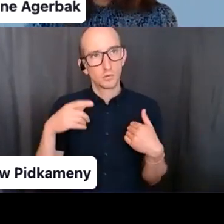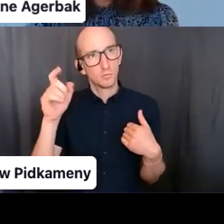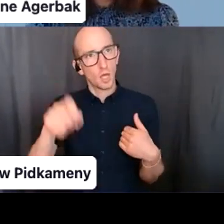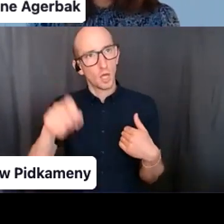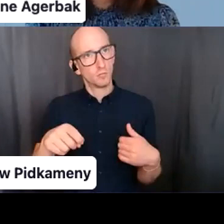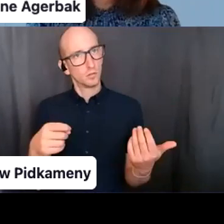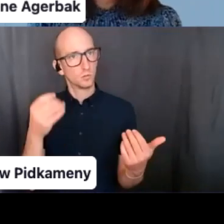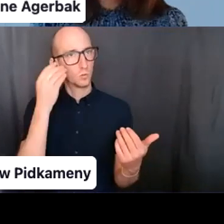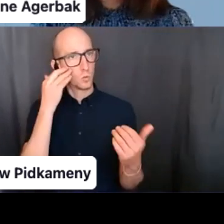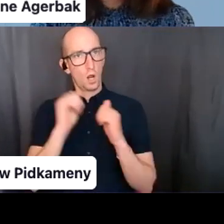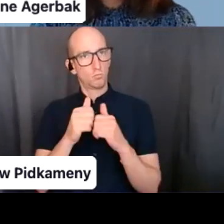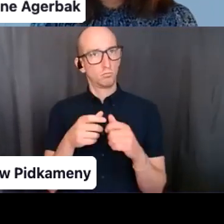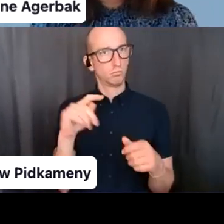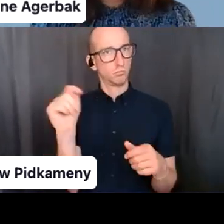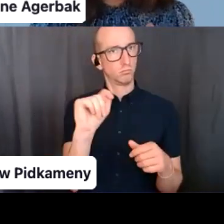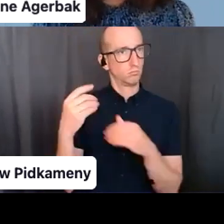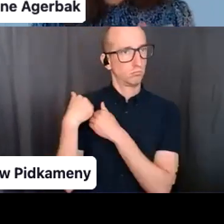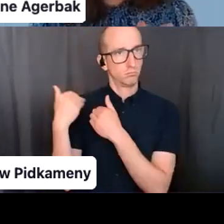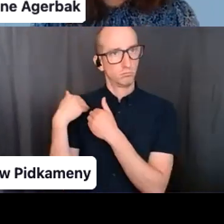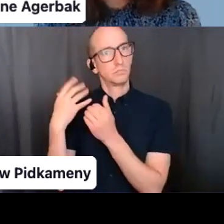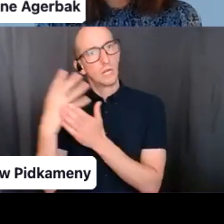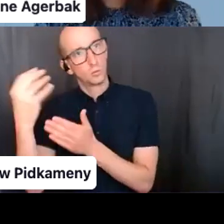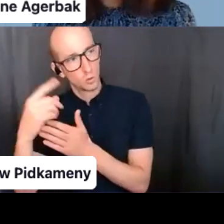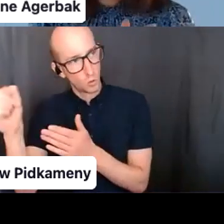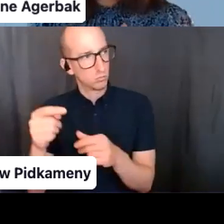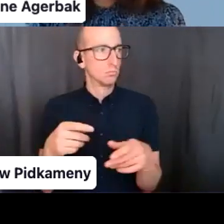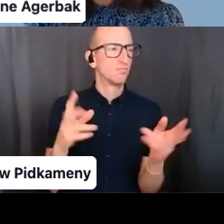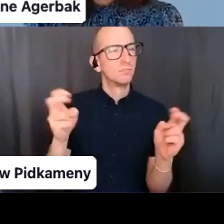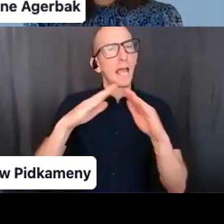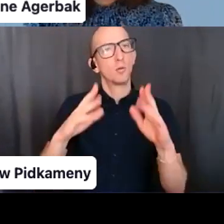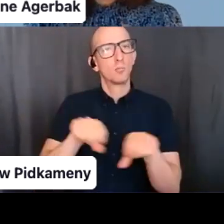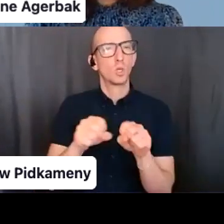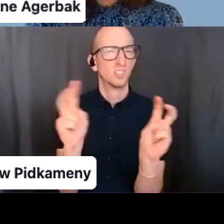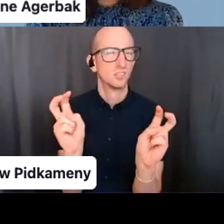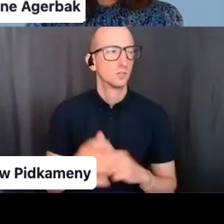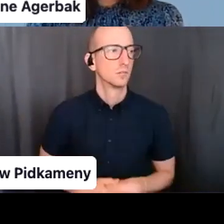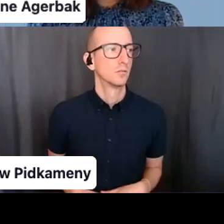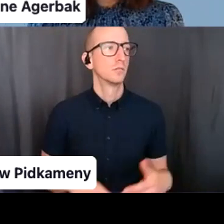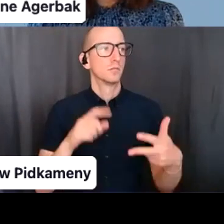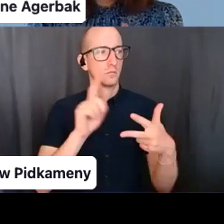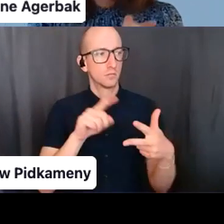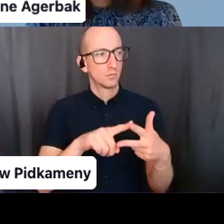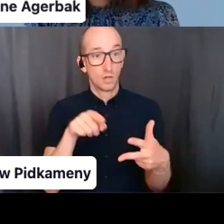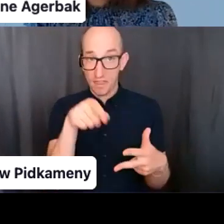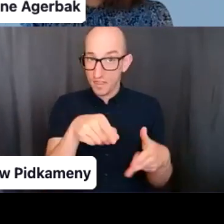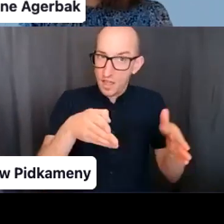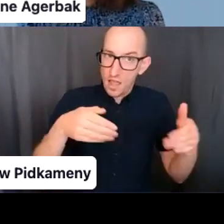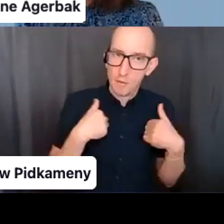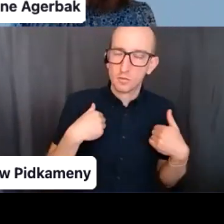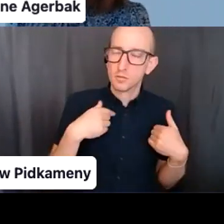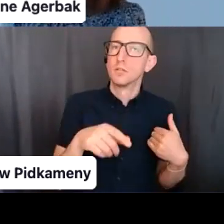They're responsible for keeping their animal under control at all times out in public, and this is